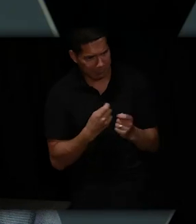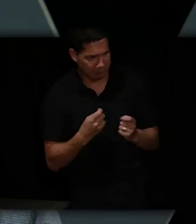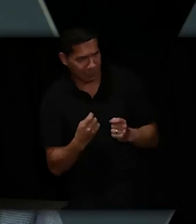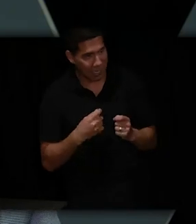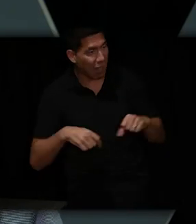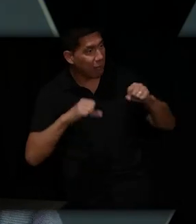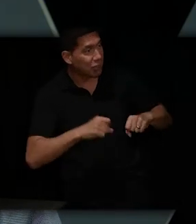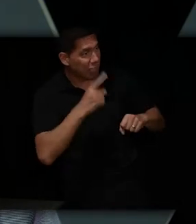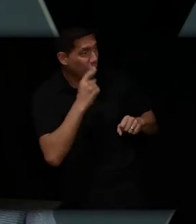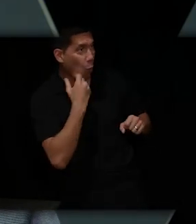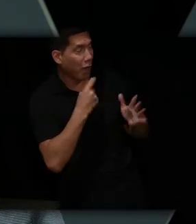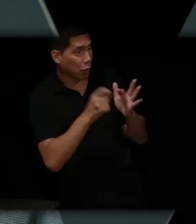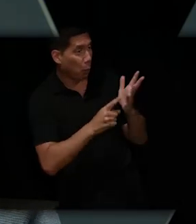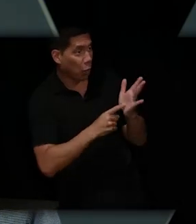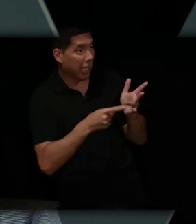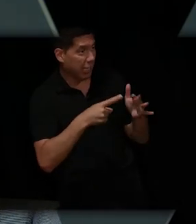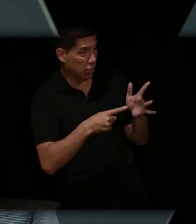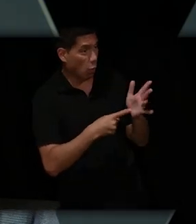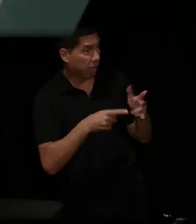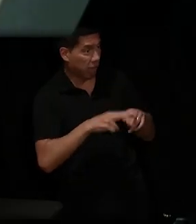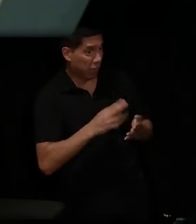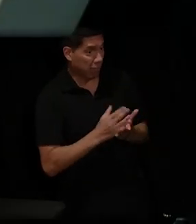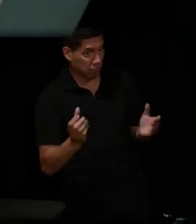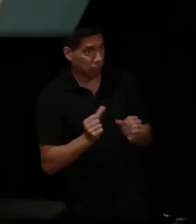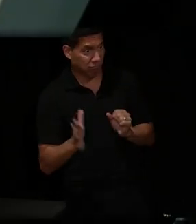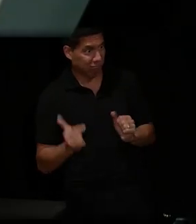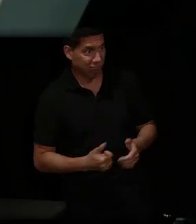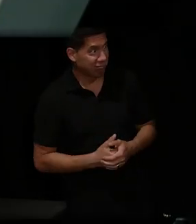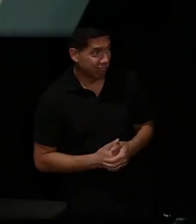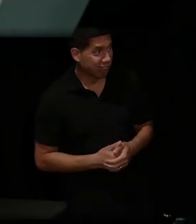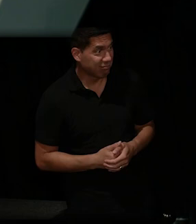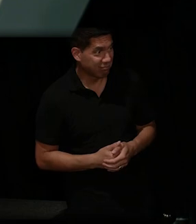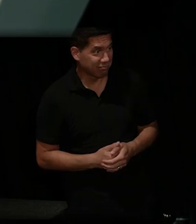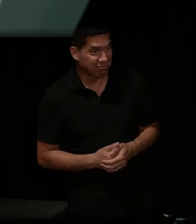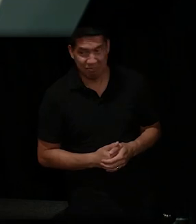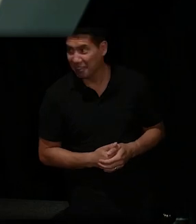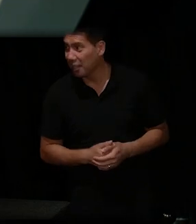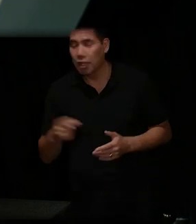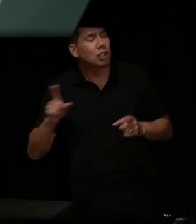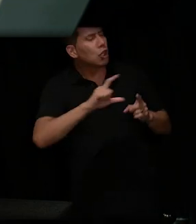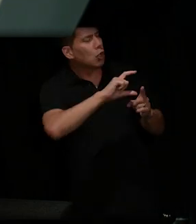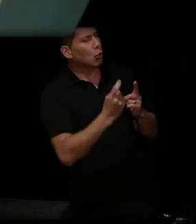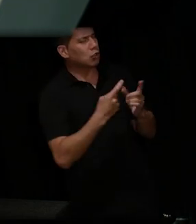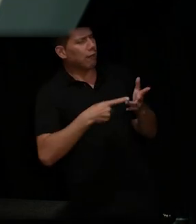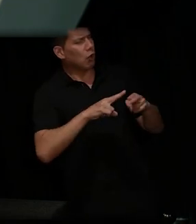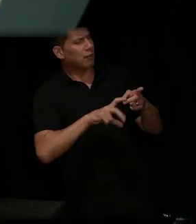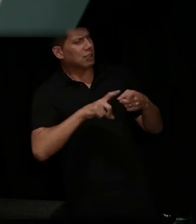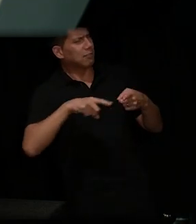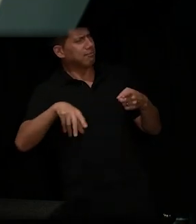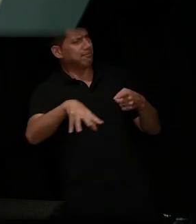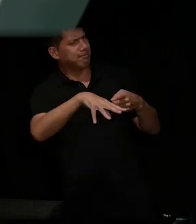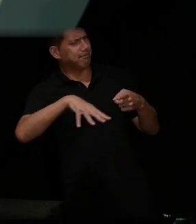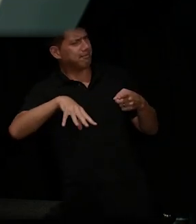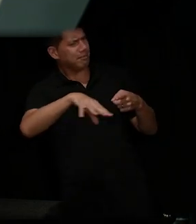we overthought a lot of things, but he could just pull everything off. The culture of the office, you know, where you